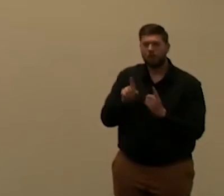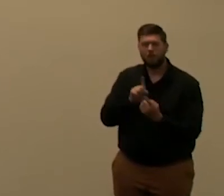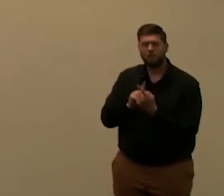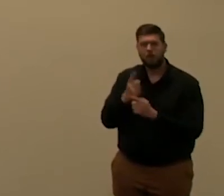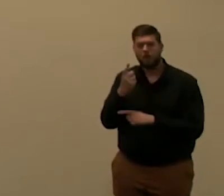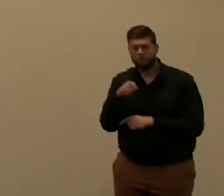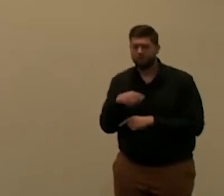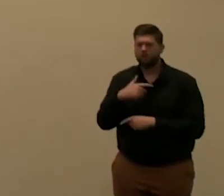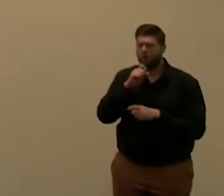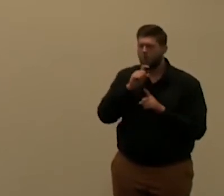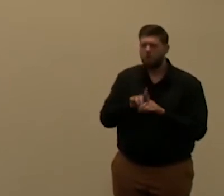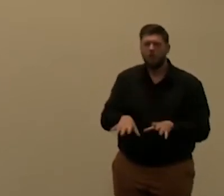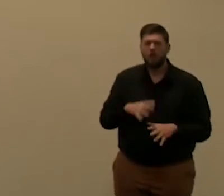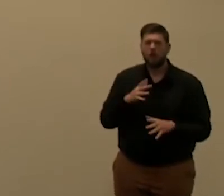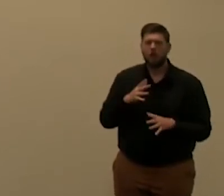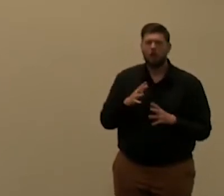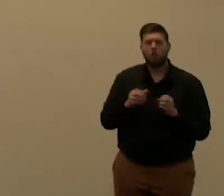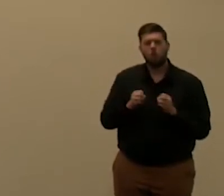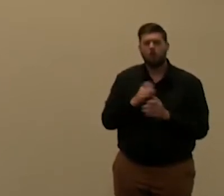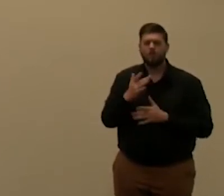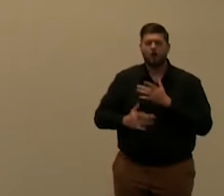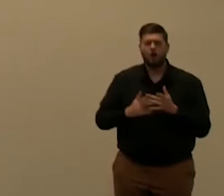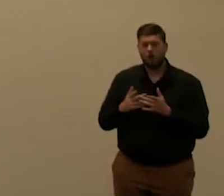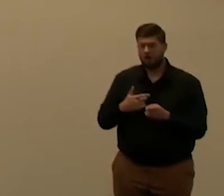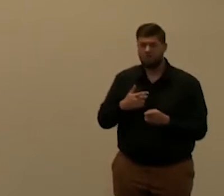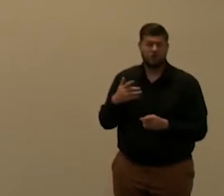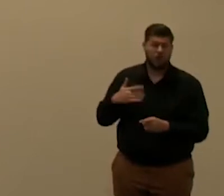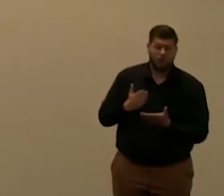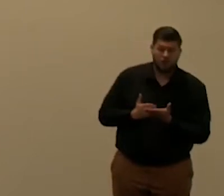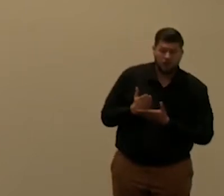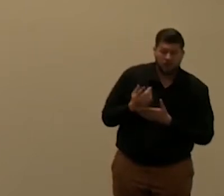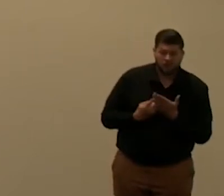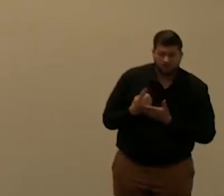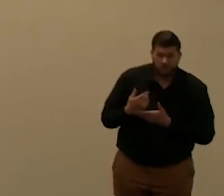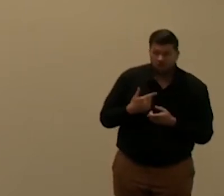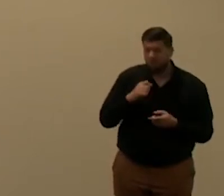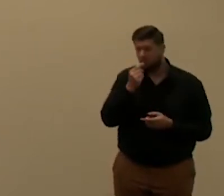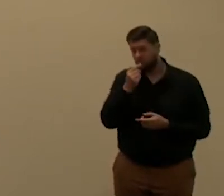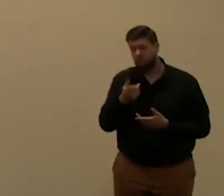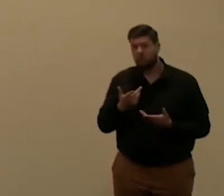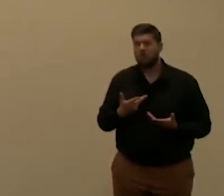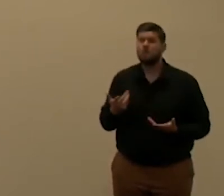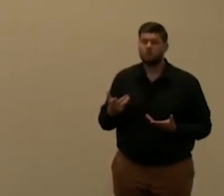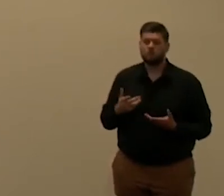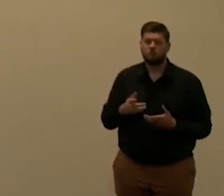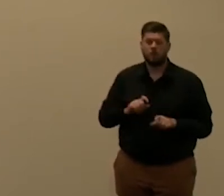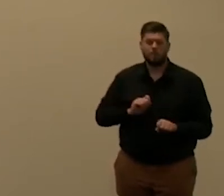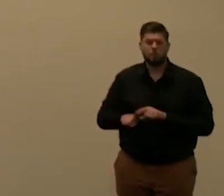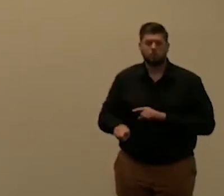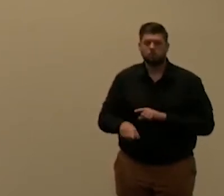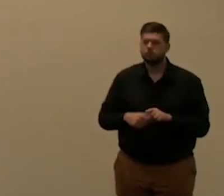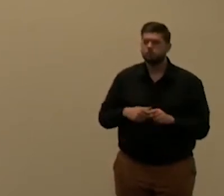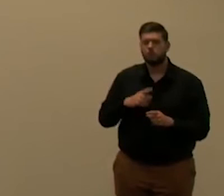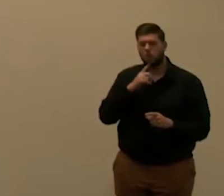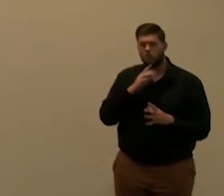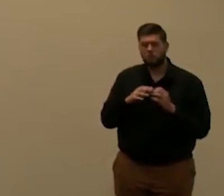typically be like a webinar. Might even be a live event, but most of the time it will be like a webinar. Do you want to have some kind